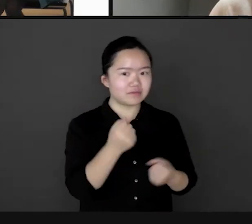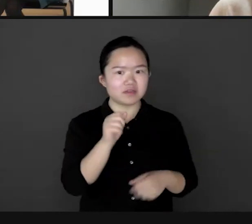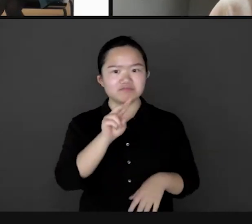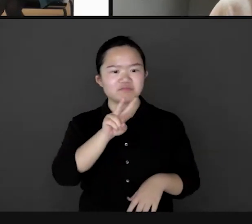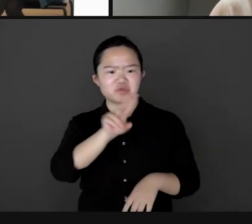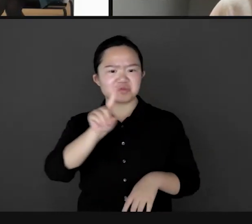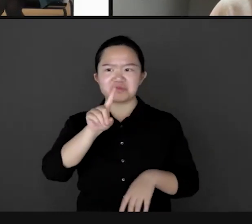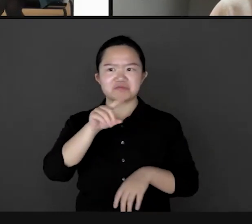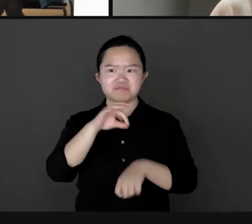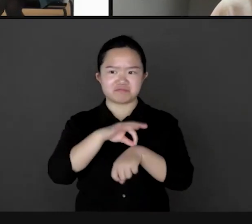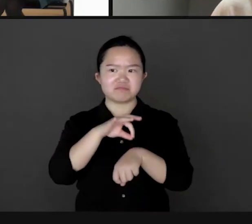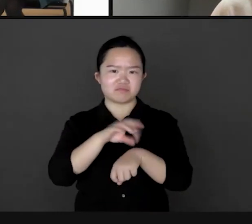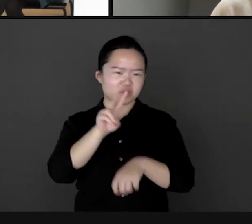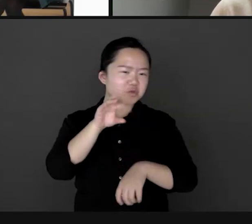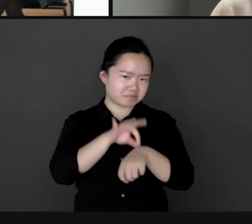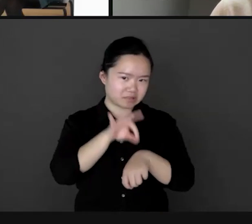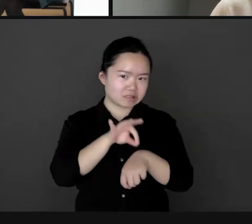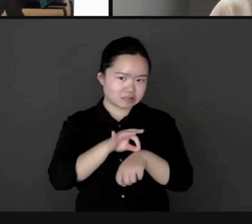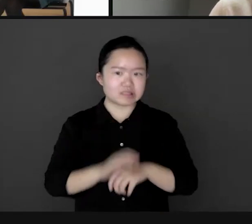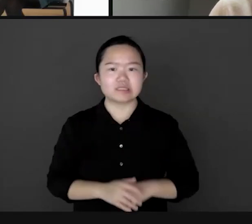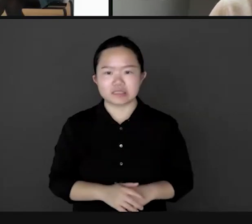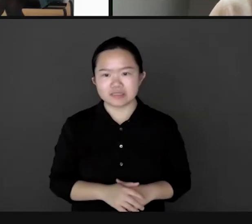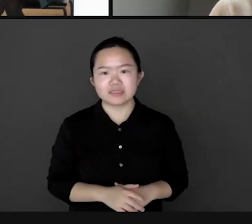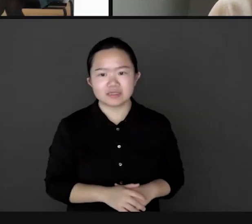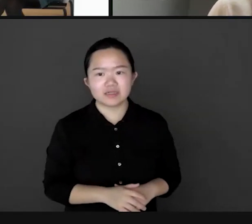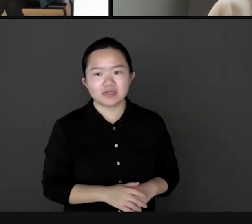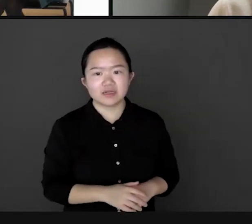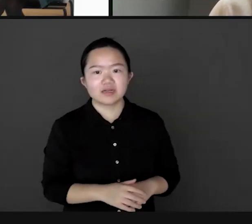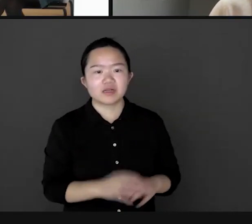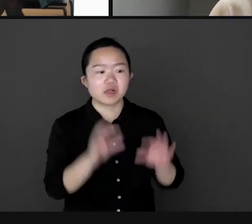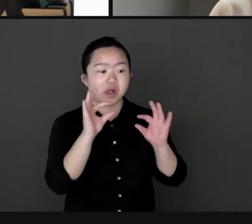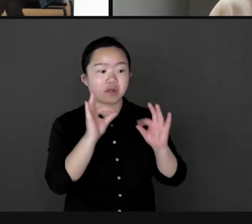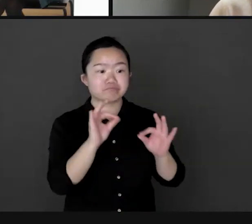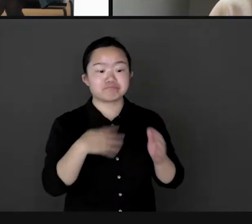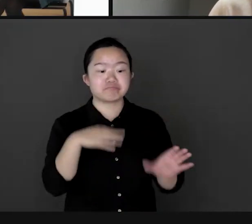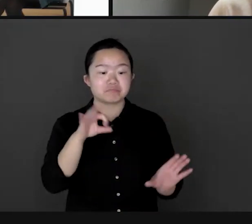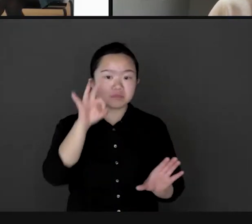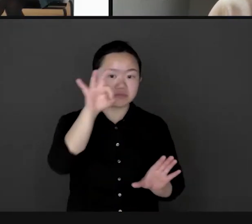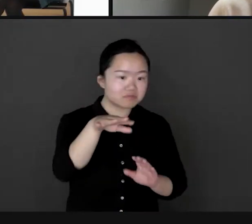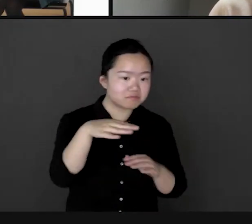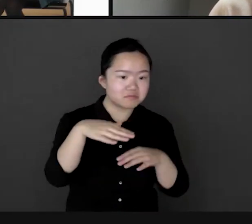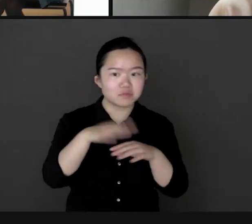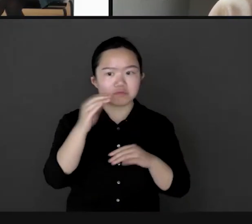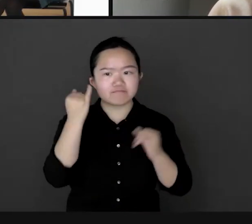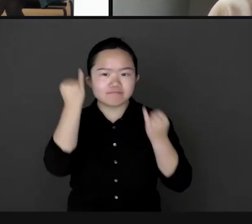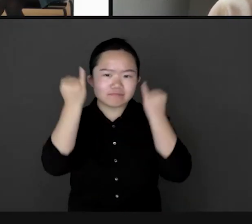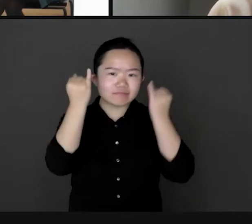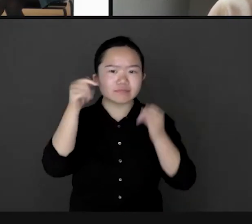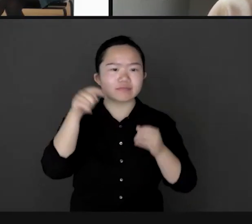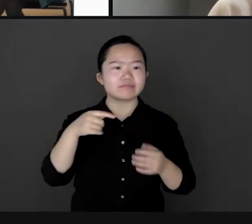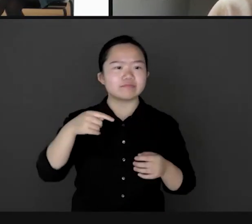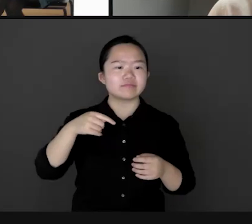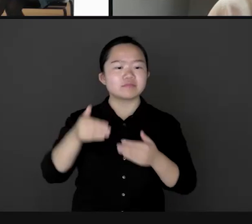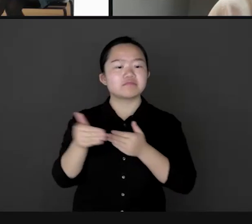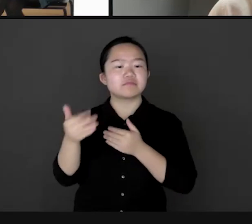Legislation on affordable assistive technology. This is an internal market issue. It's possible that we think that the European